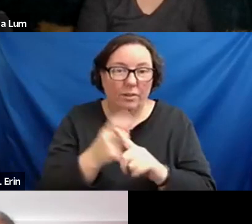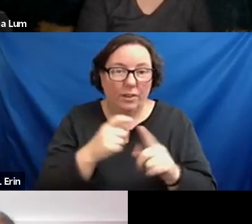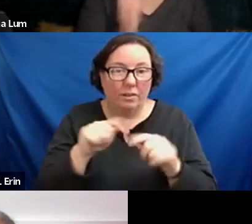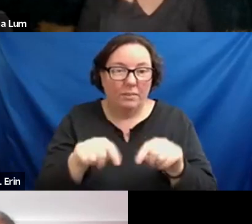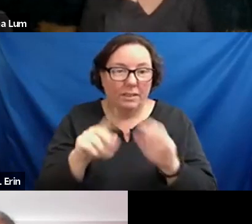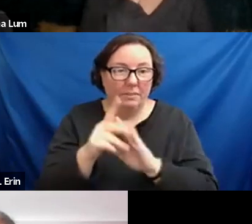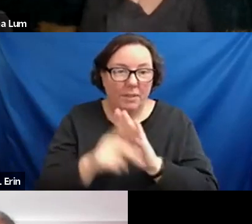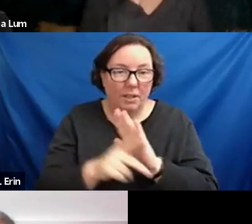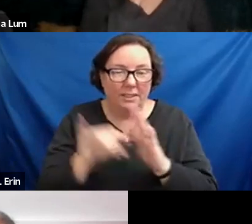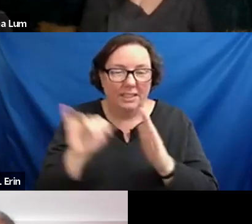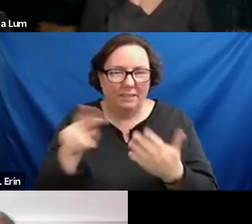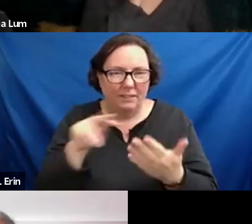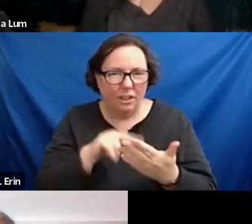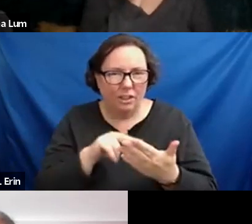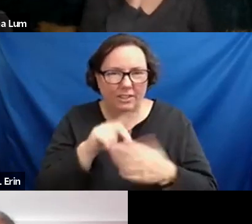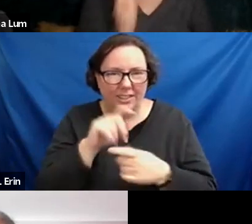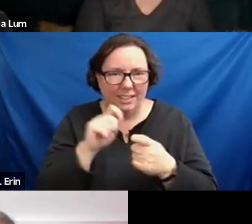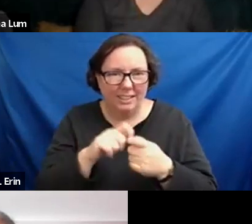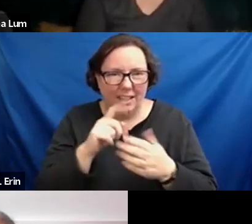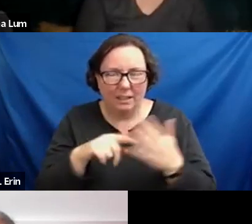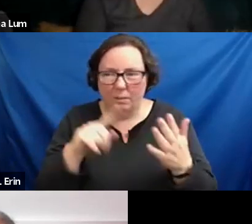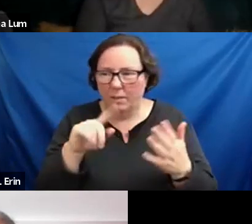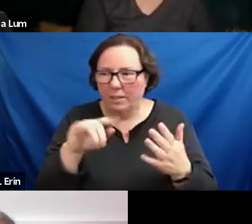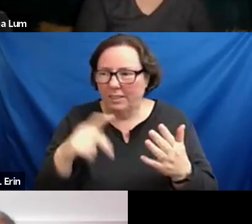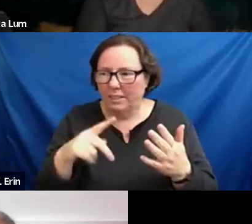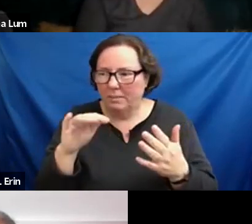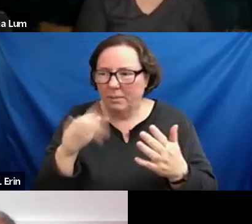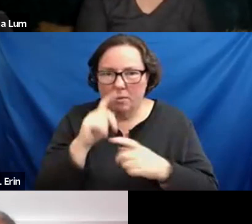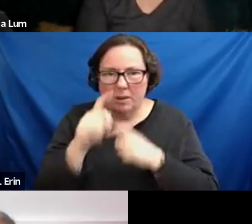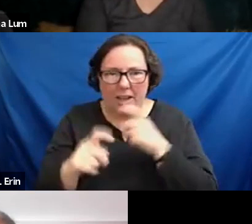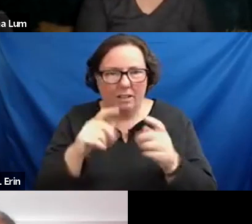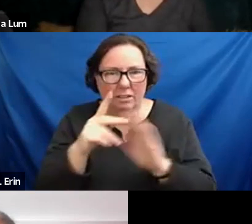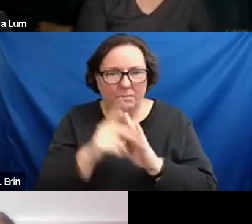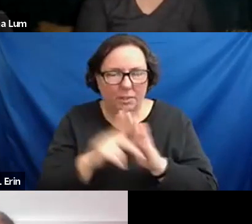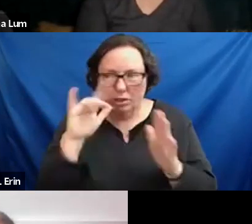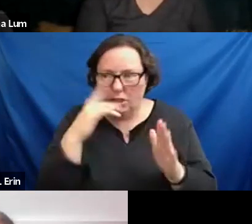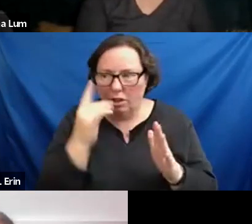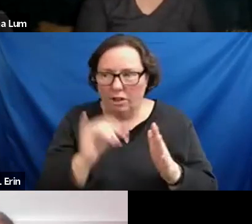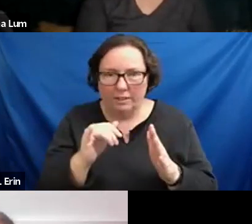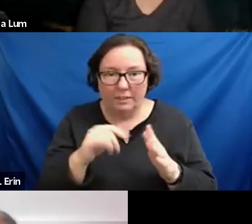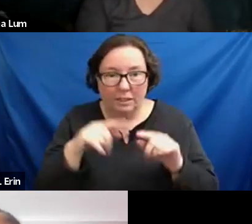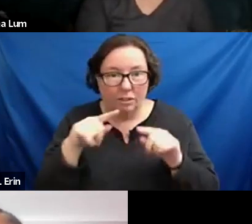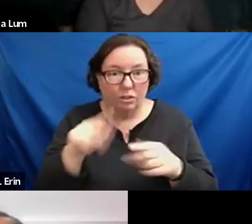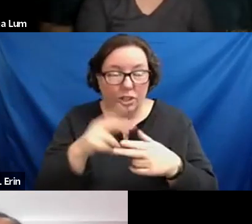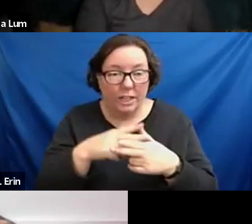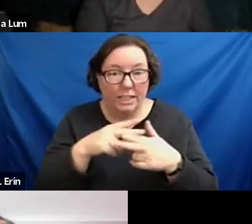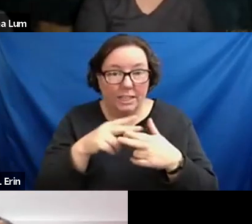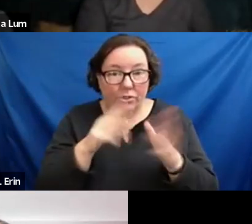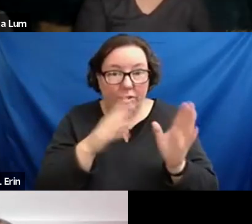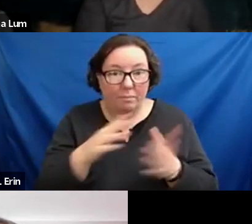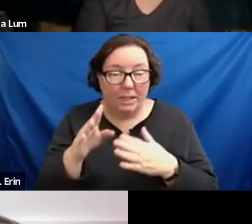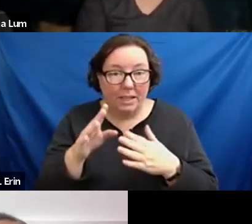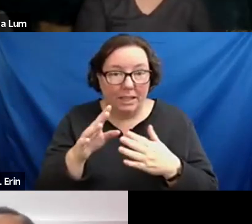very closely at exactly what the zip code allocation policy and the interim plan were doing to zip